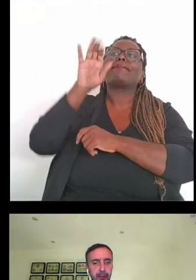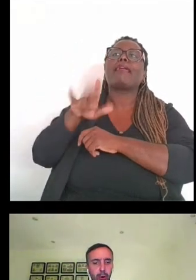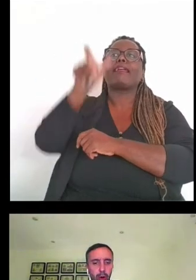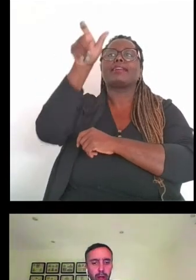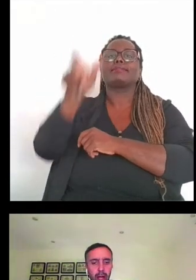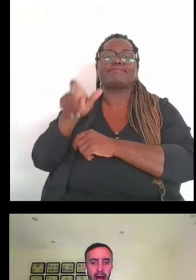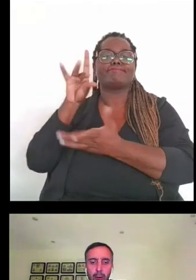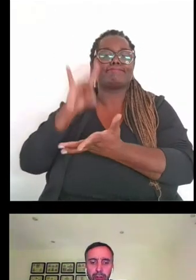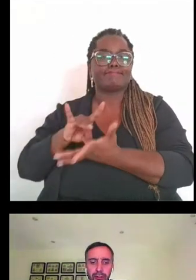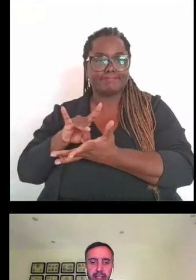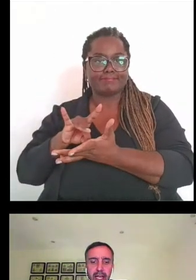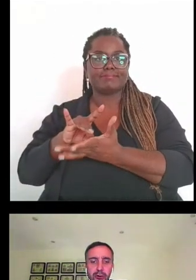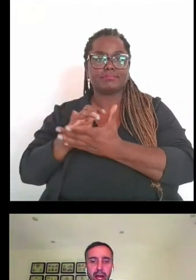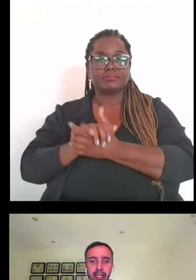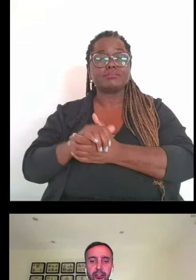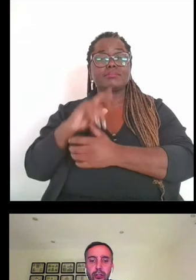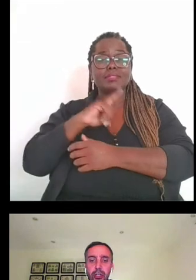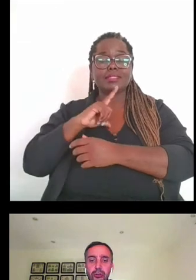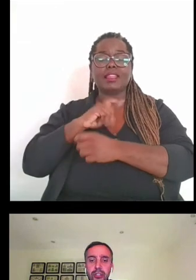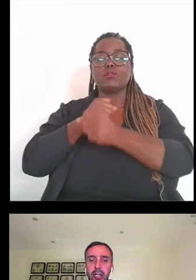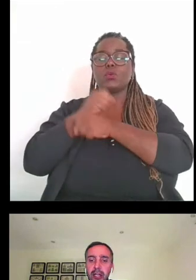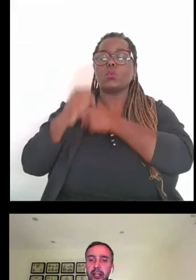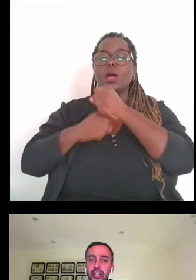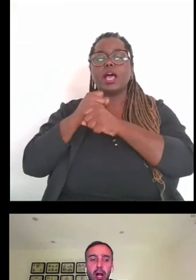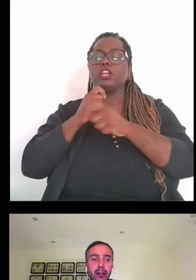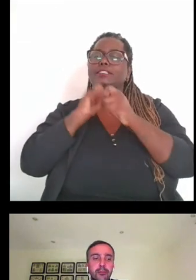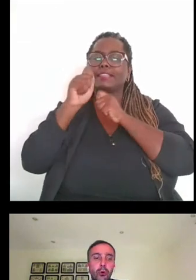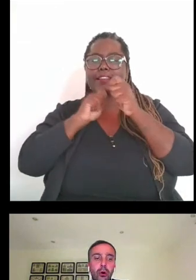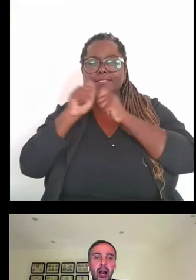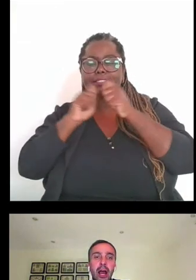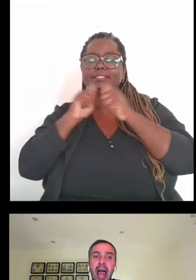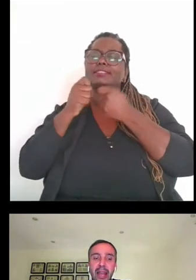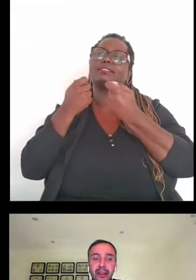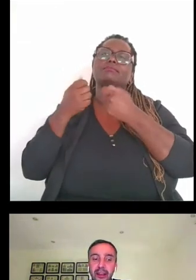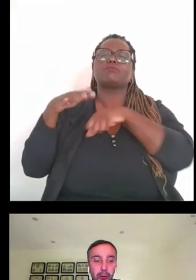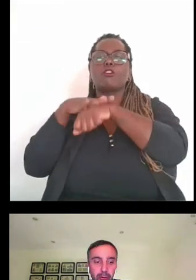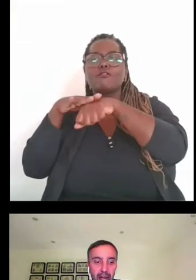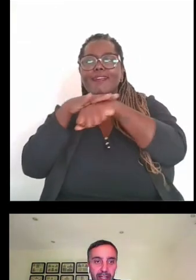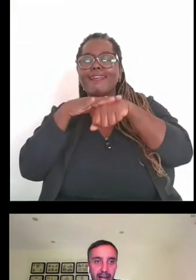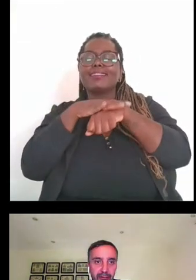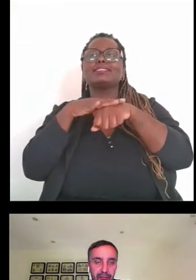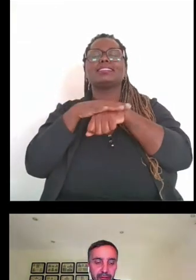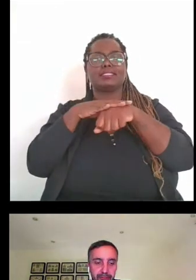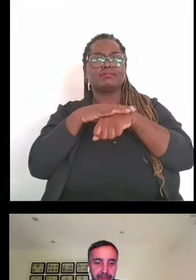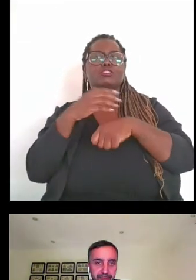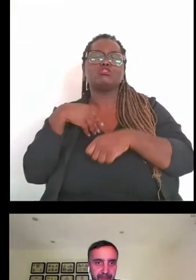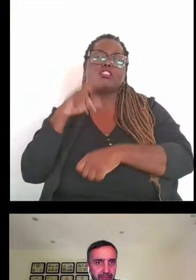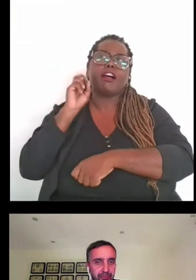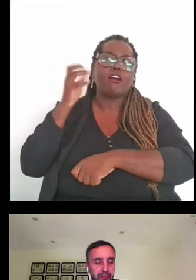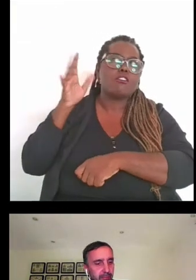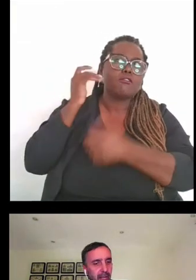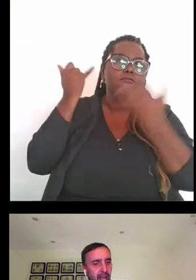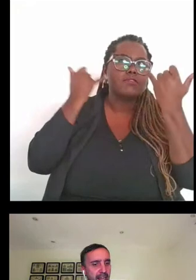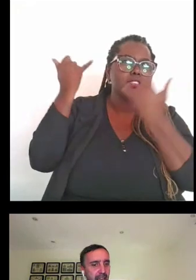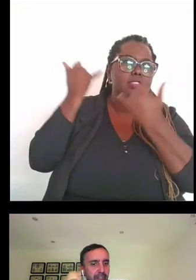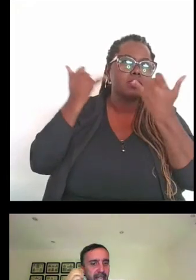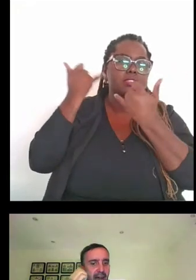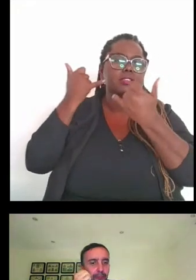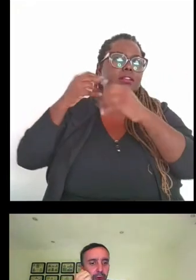having a date them all I was nearly ready to conclude that Charles Moore had no private life